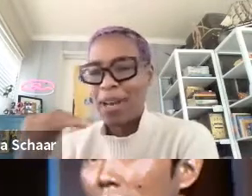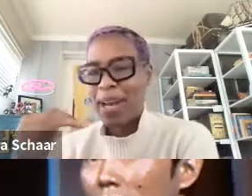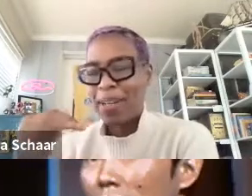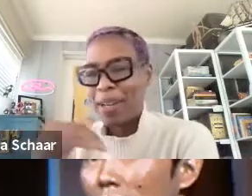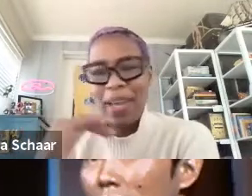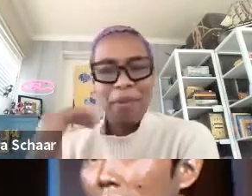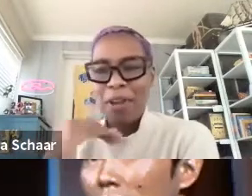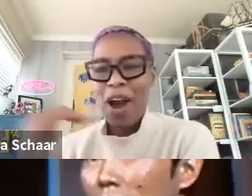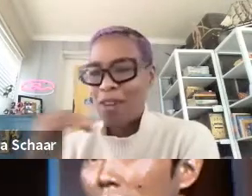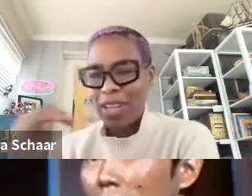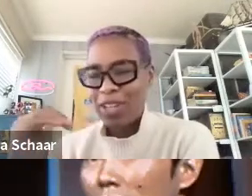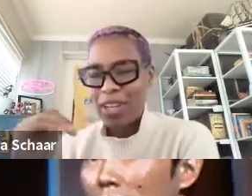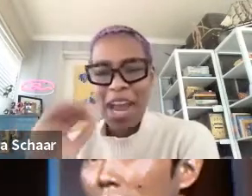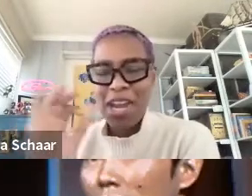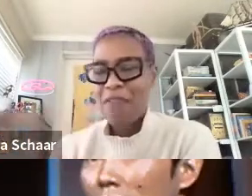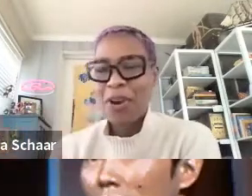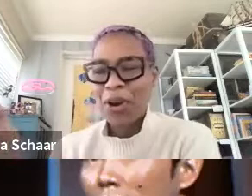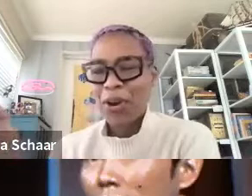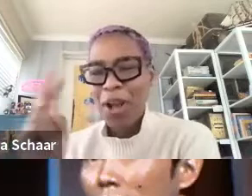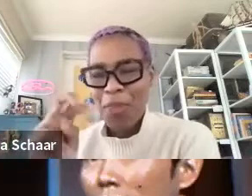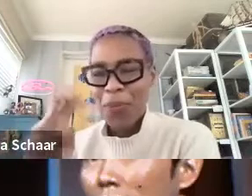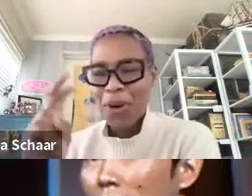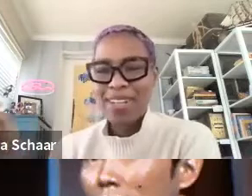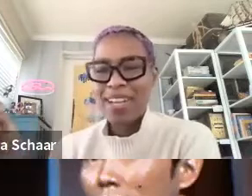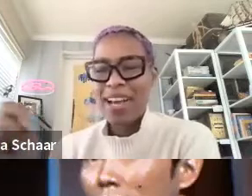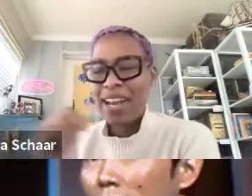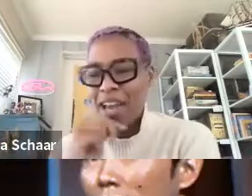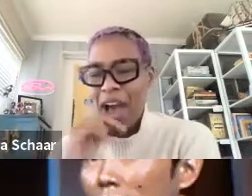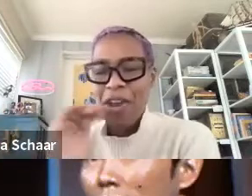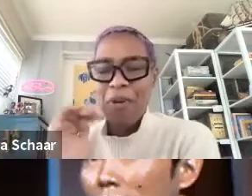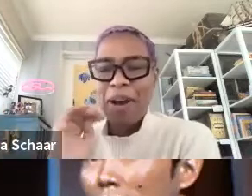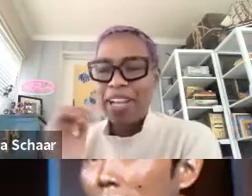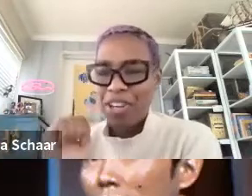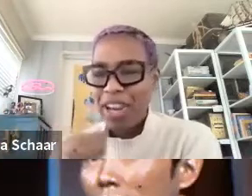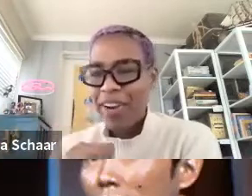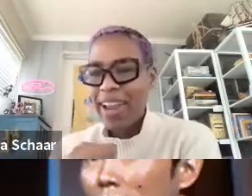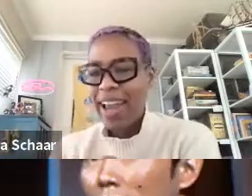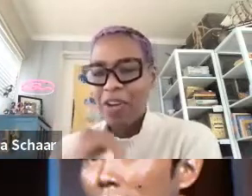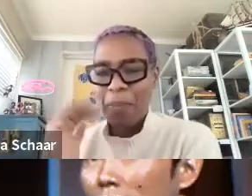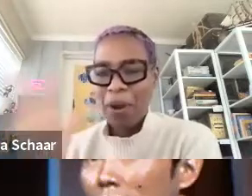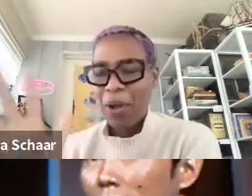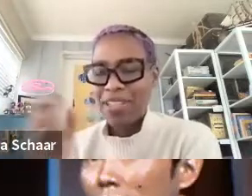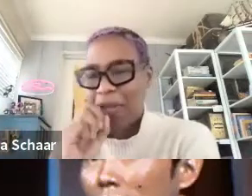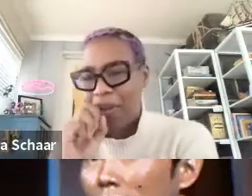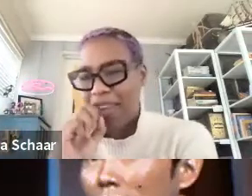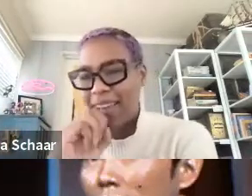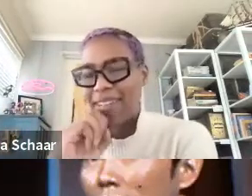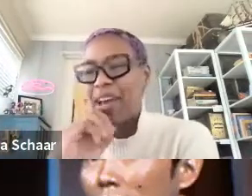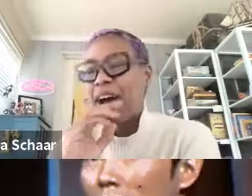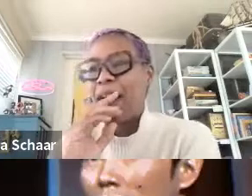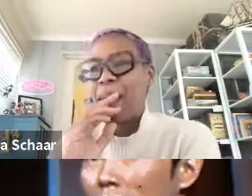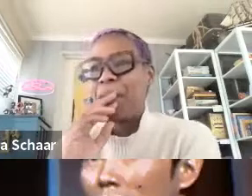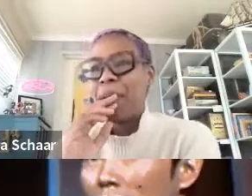of design in the conversation. I had never heard the word design. I knew about engineering, I knew about all these other